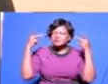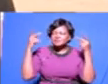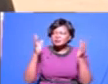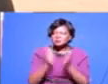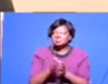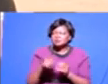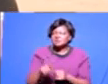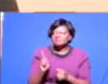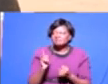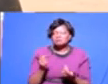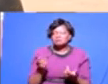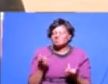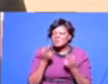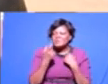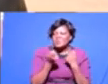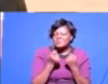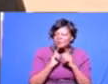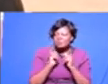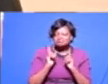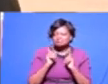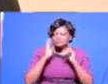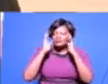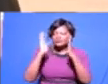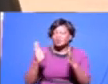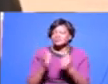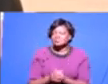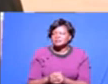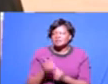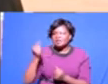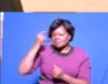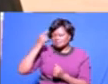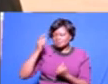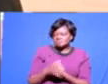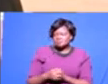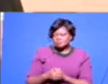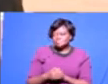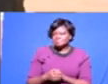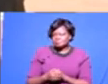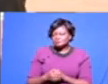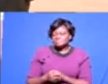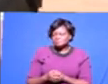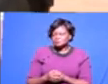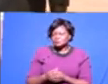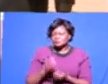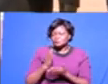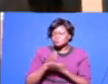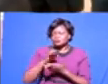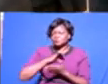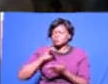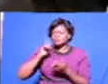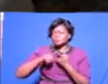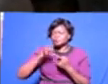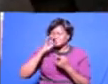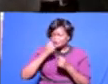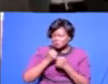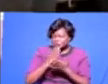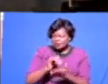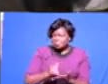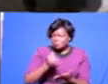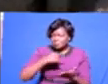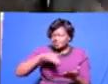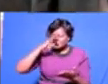have any small talk. He was focused, and I think we owe it to him to make sure we don't disappoint. We owe it